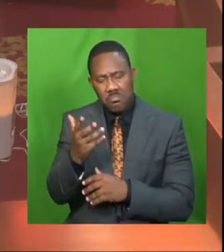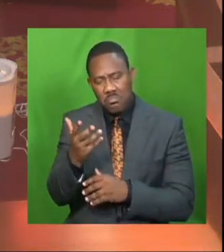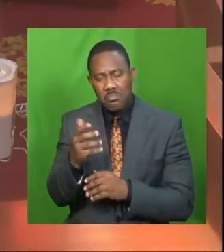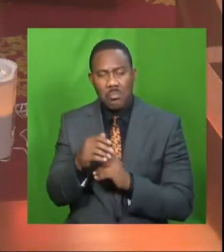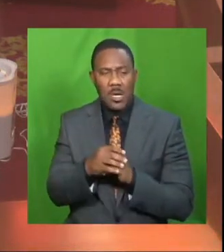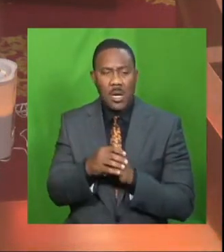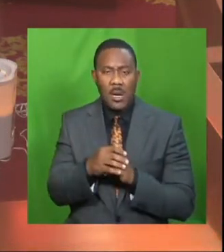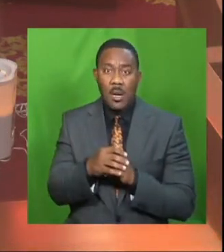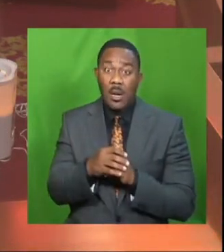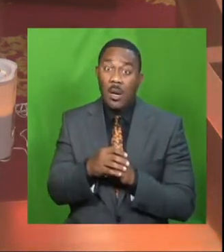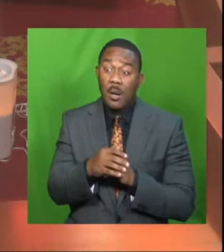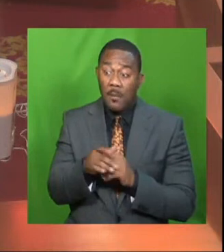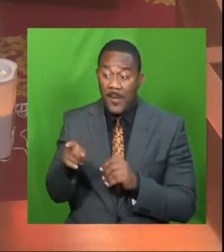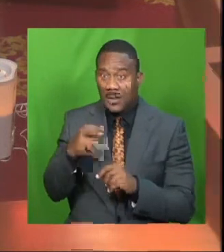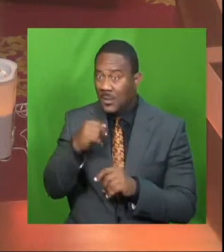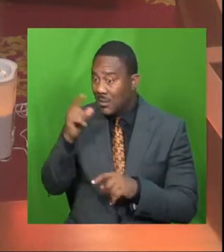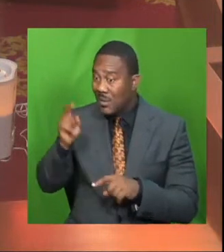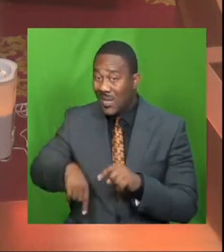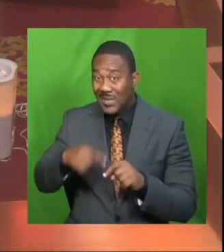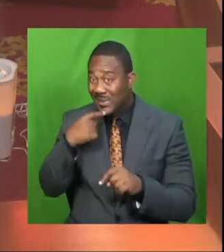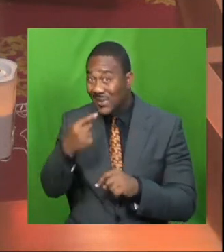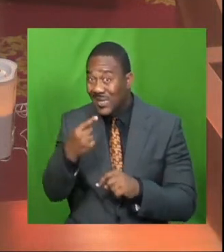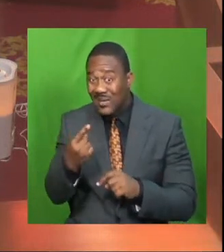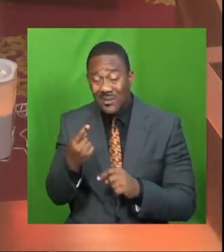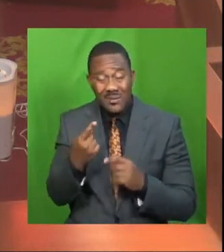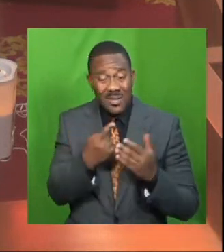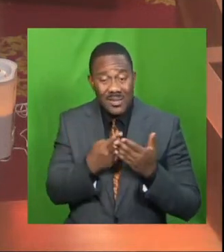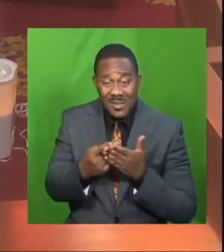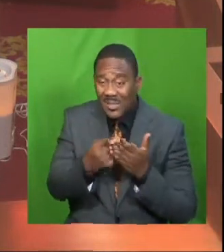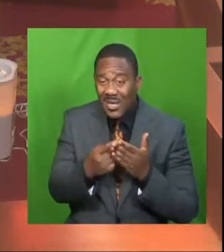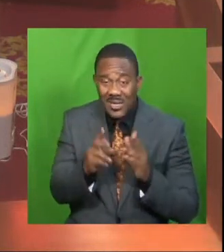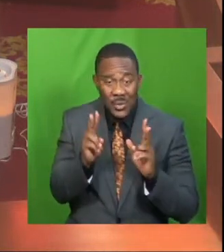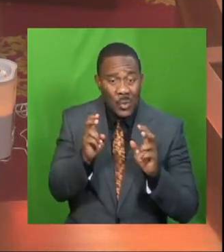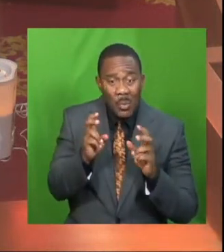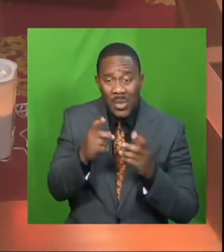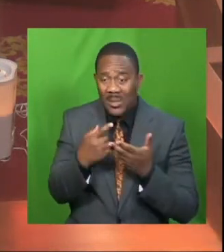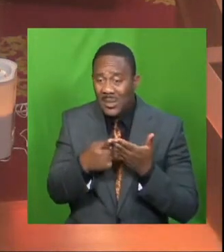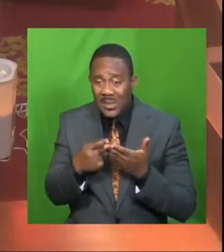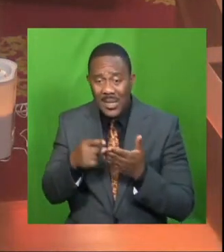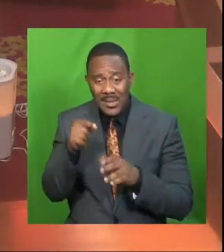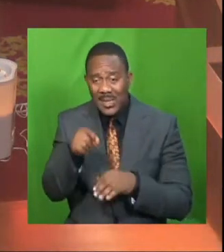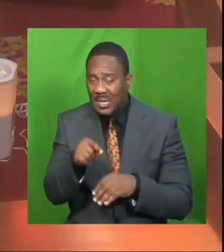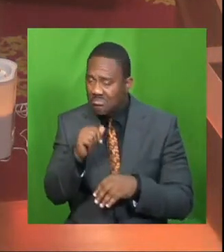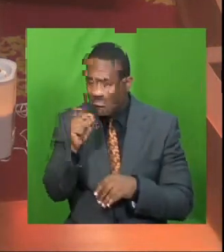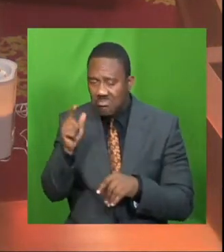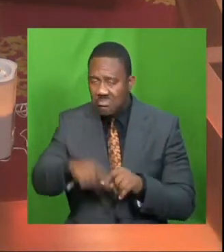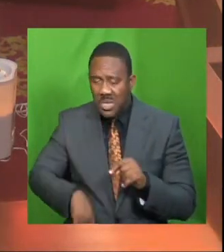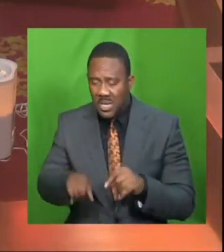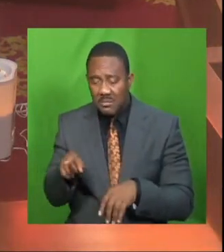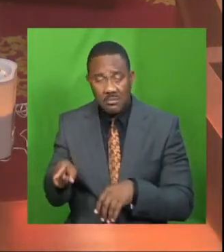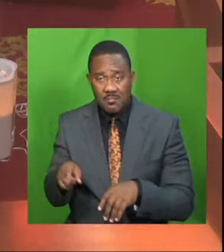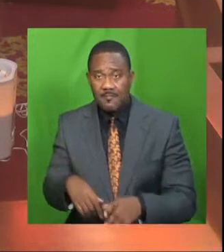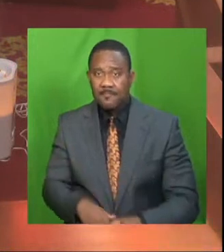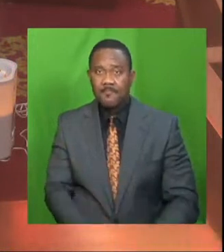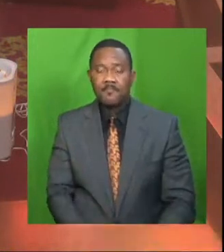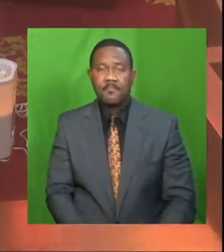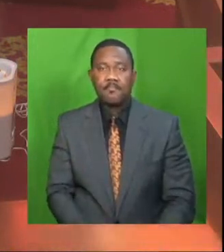respond to that. And these are some of the parts that we're trying to fine-tune before we come to this House. Thank you, Mr. Speaker.